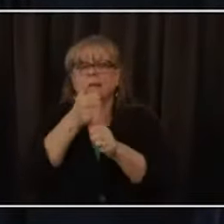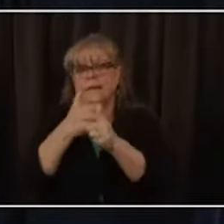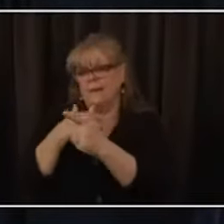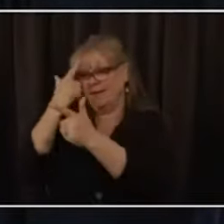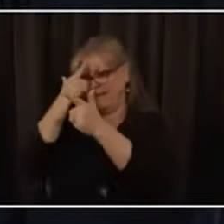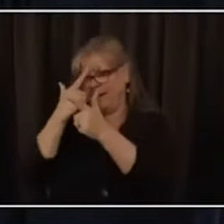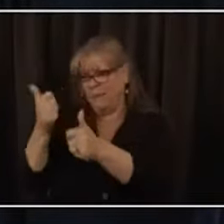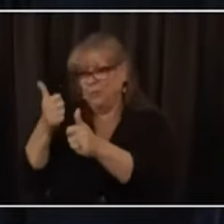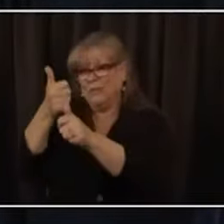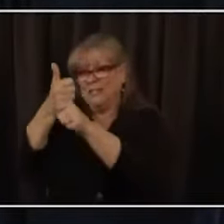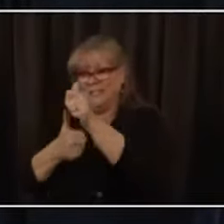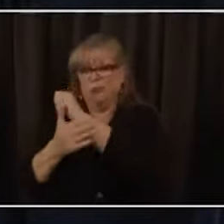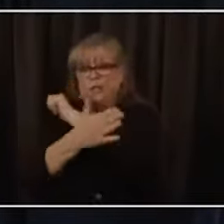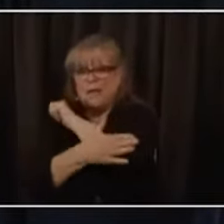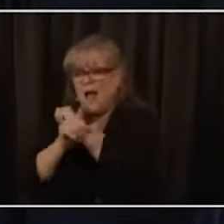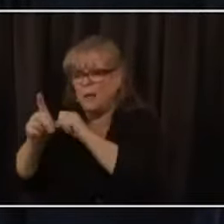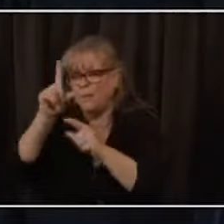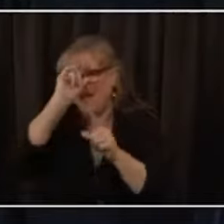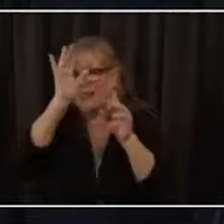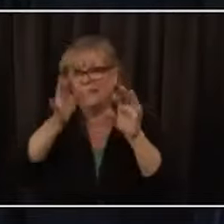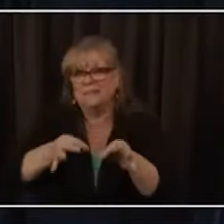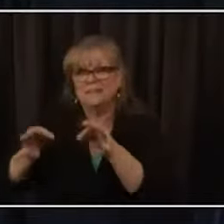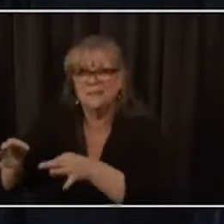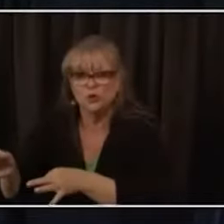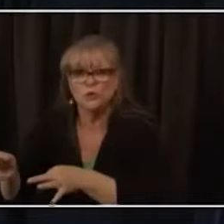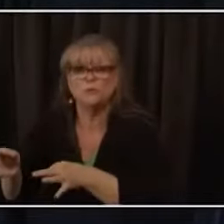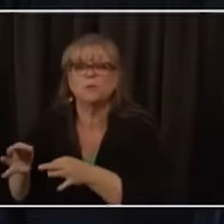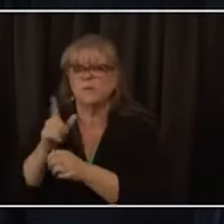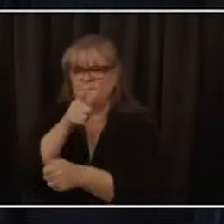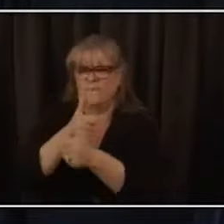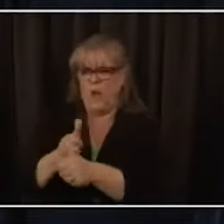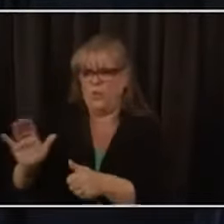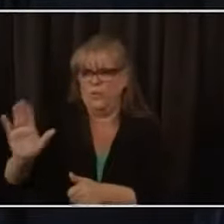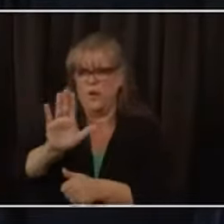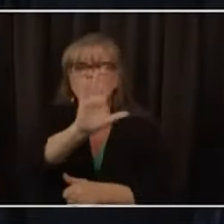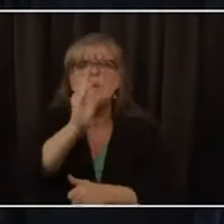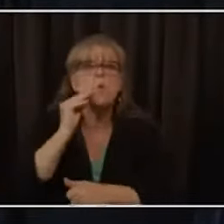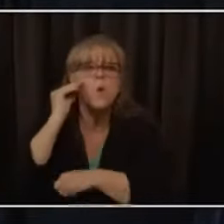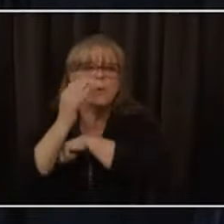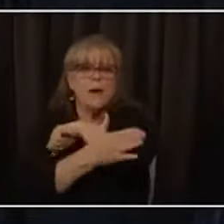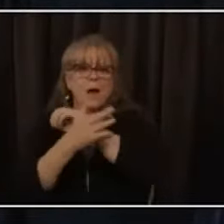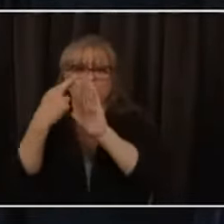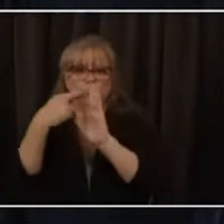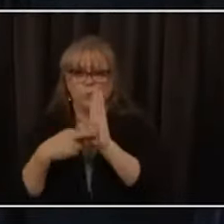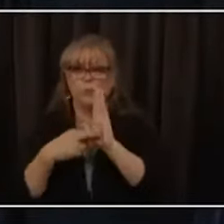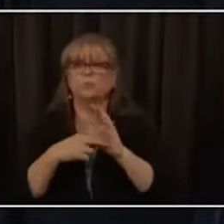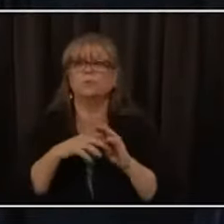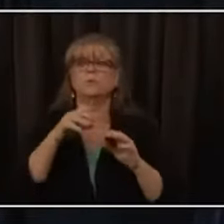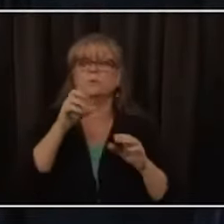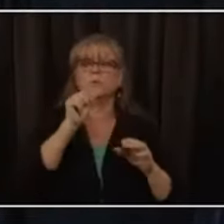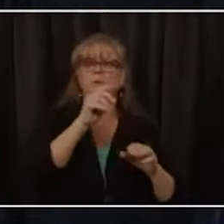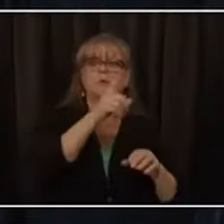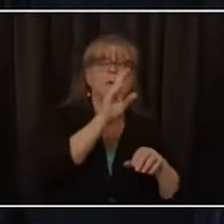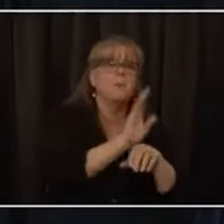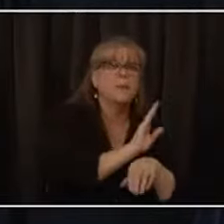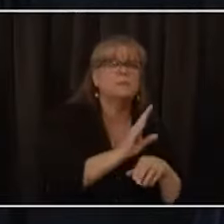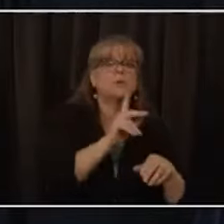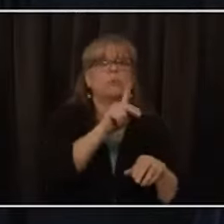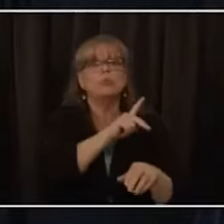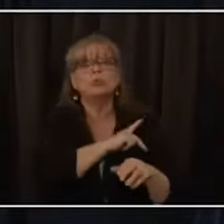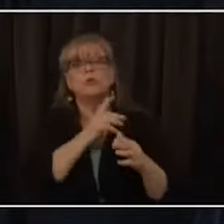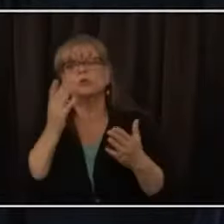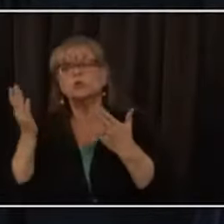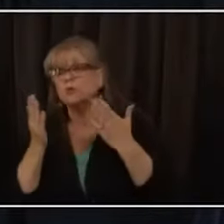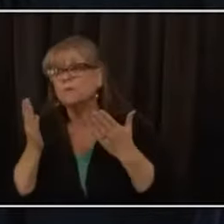little different in different areas, but for personal services and haircuts and massage and for schools and for